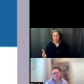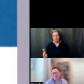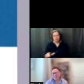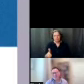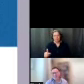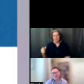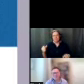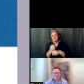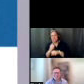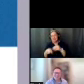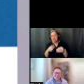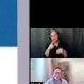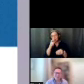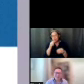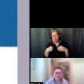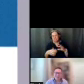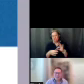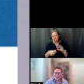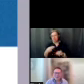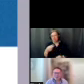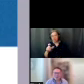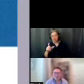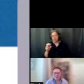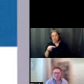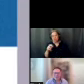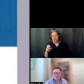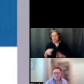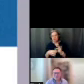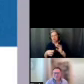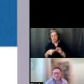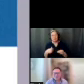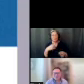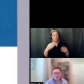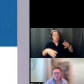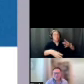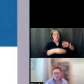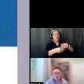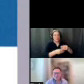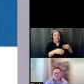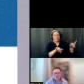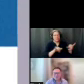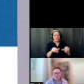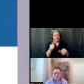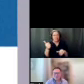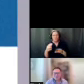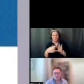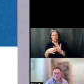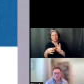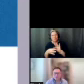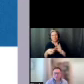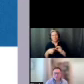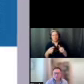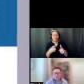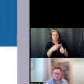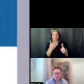kidding. I think I'll just add, just like you've both been saying, offering to help without